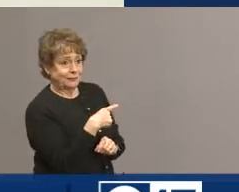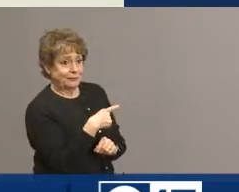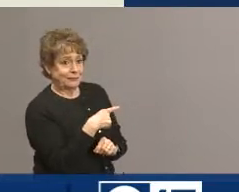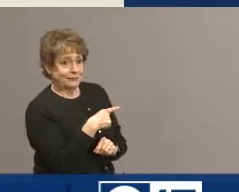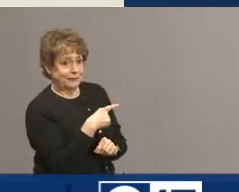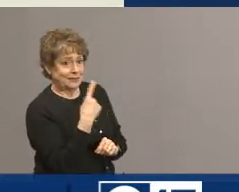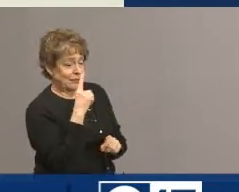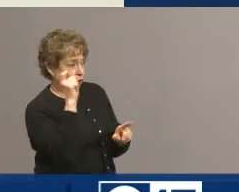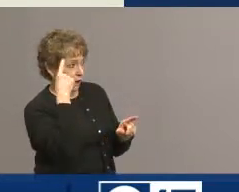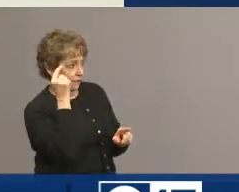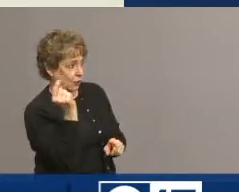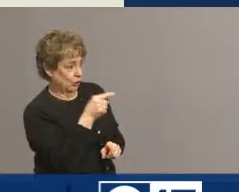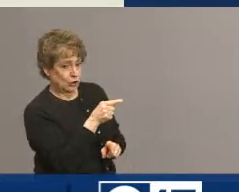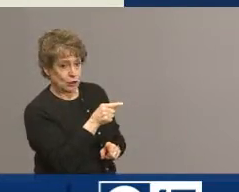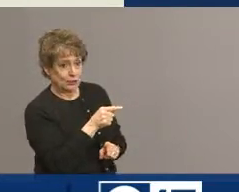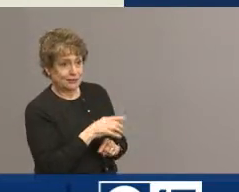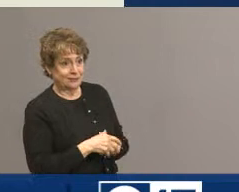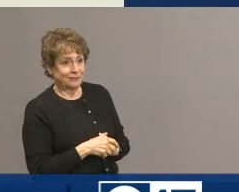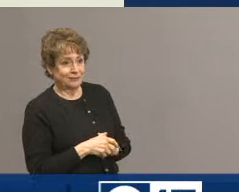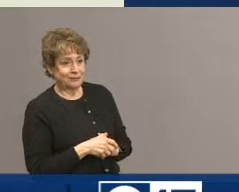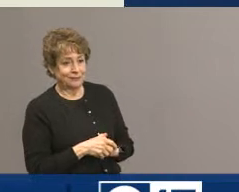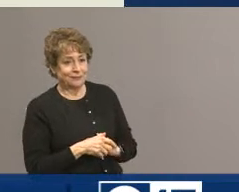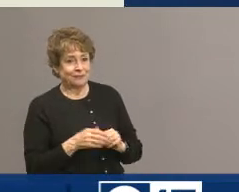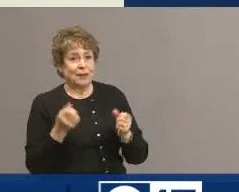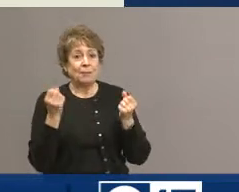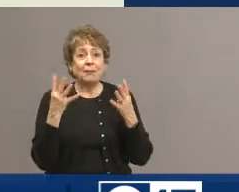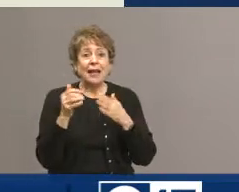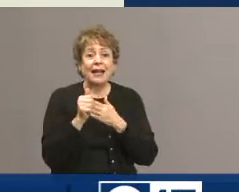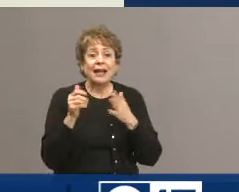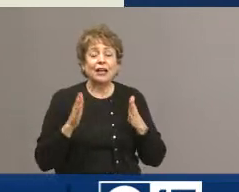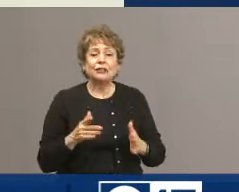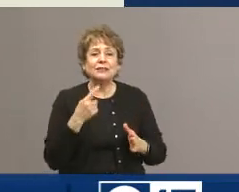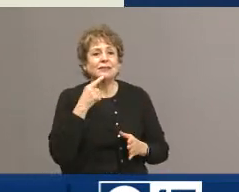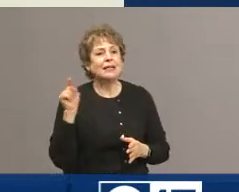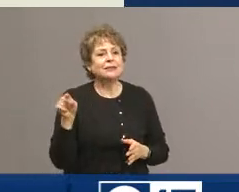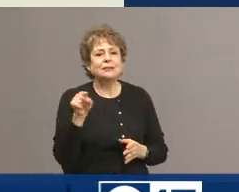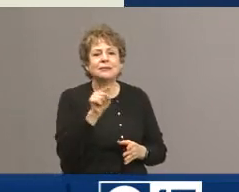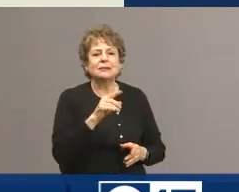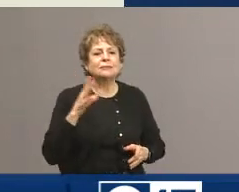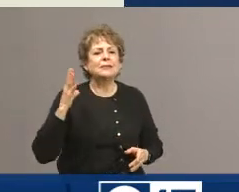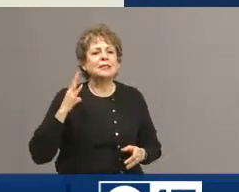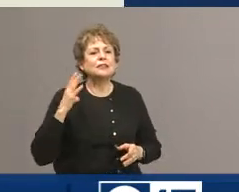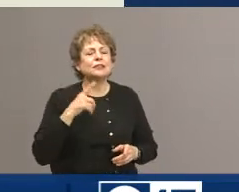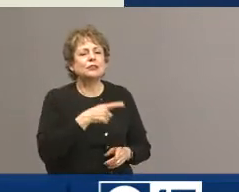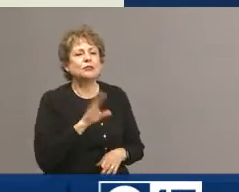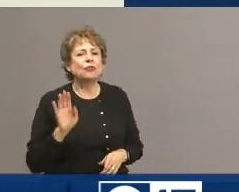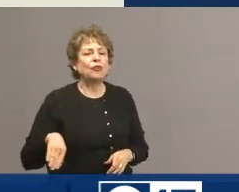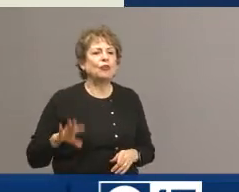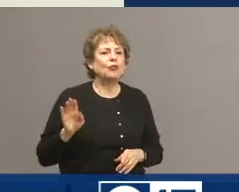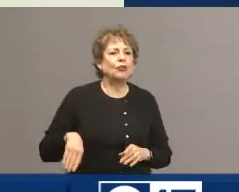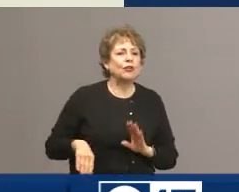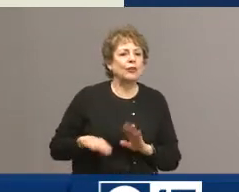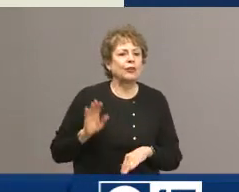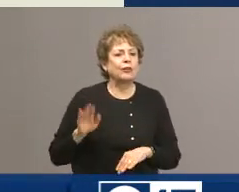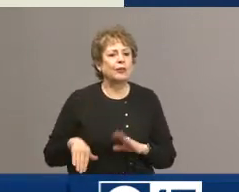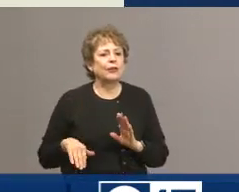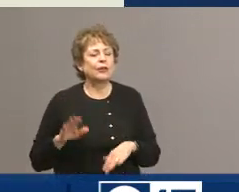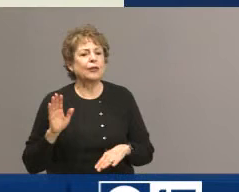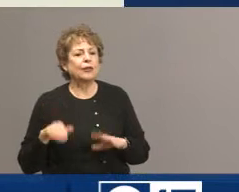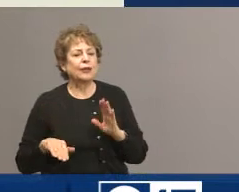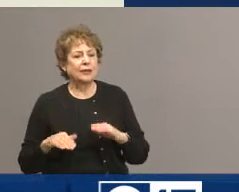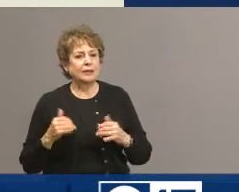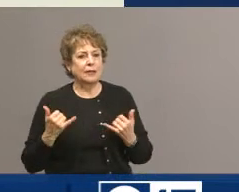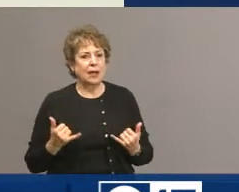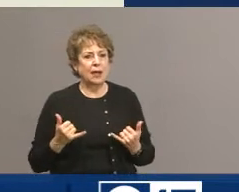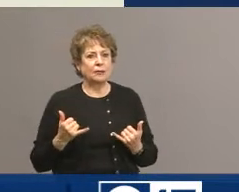impossible position of having to soon decide who lives and who dies. How do you respond to them? Well, the first thing I want to